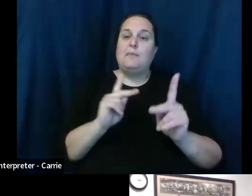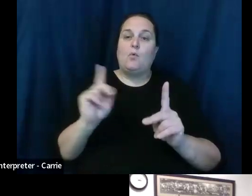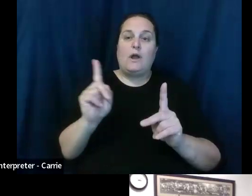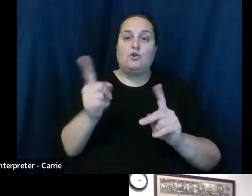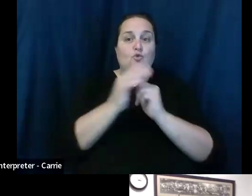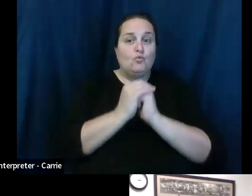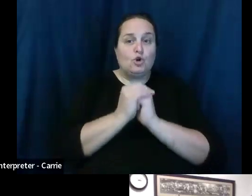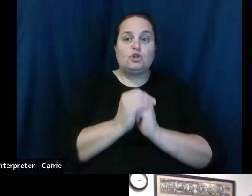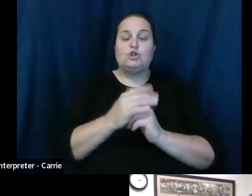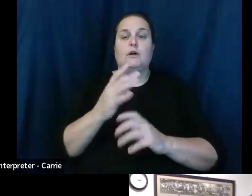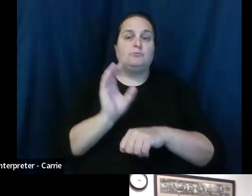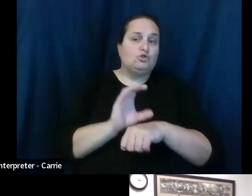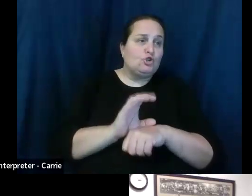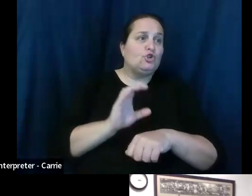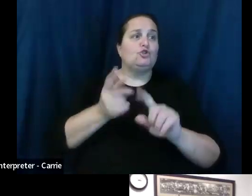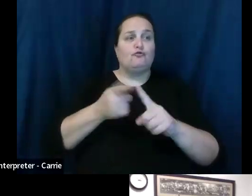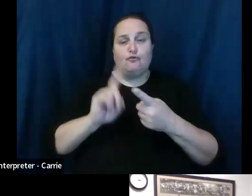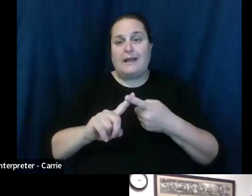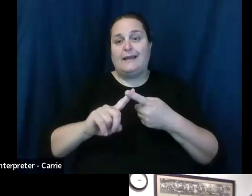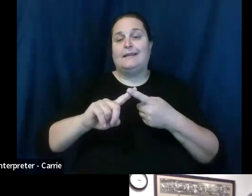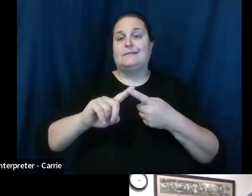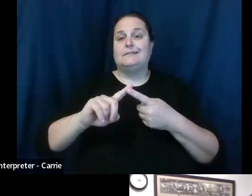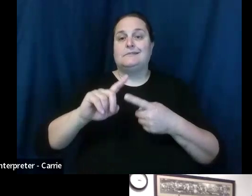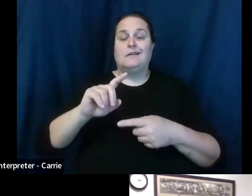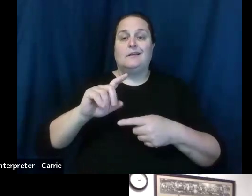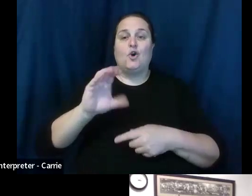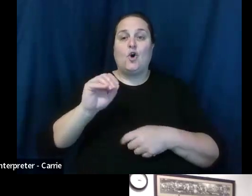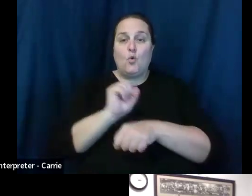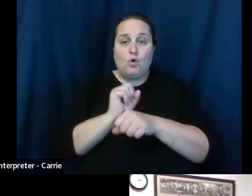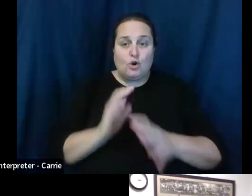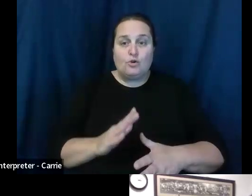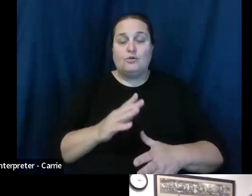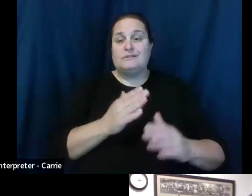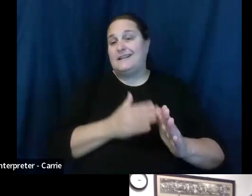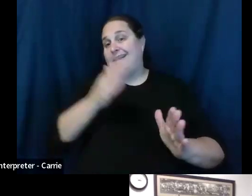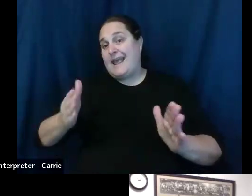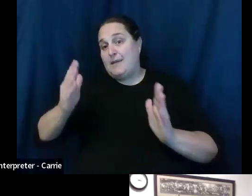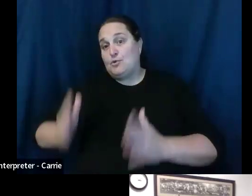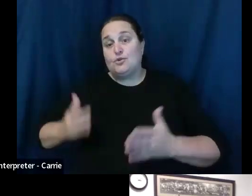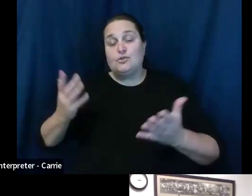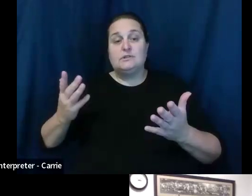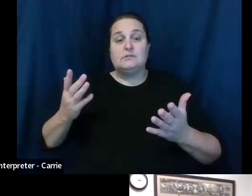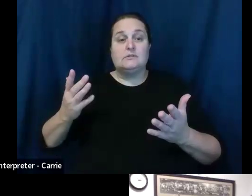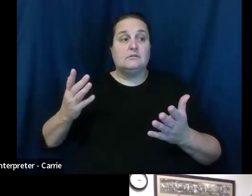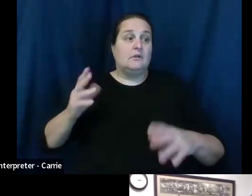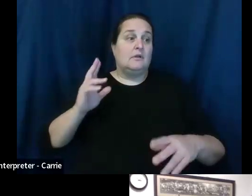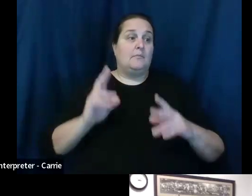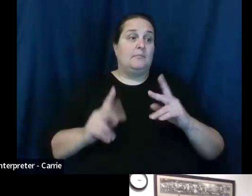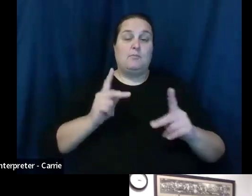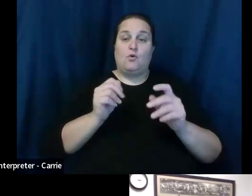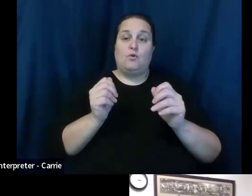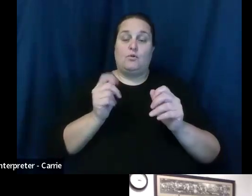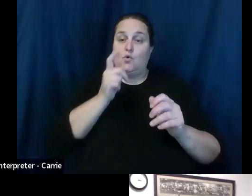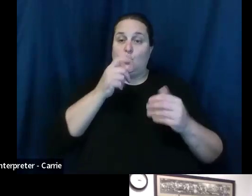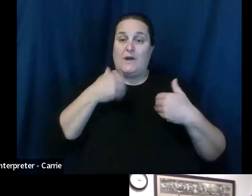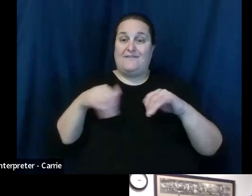worship, friends, people that you work with, neighbors. We also, people with similar needs is a really good thing